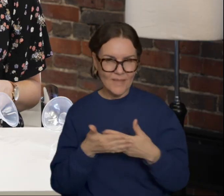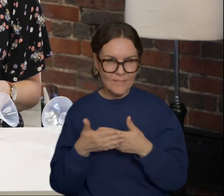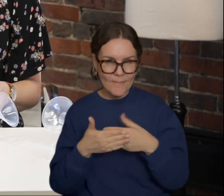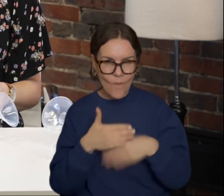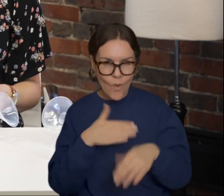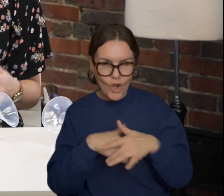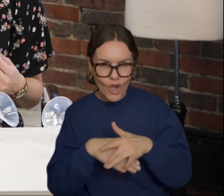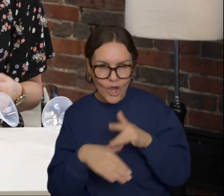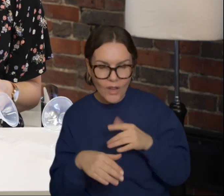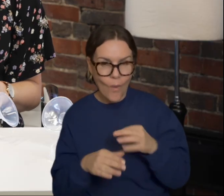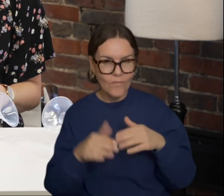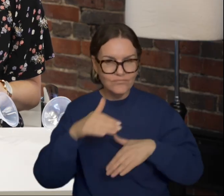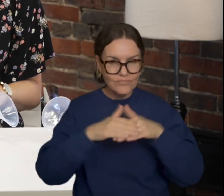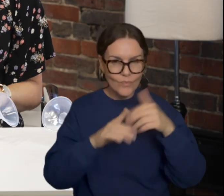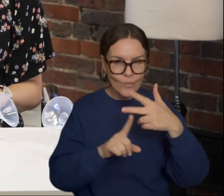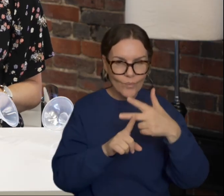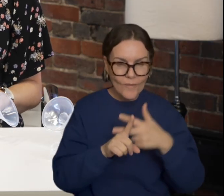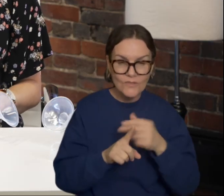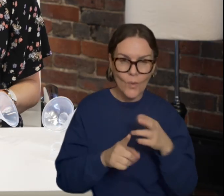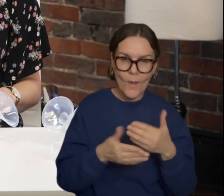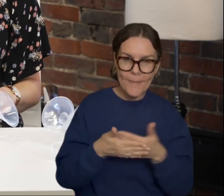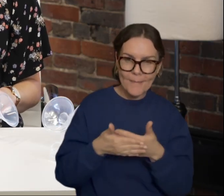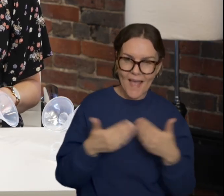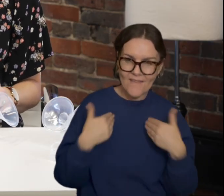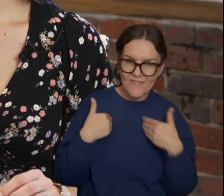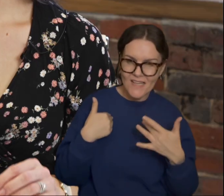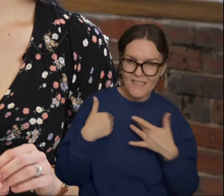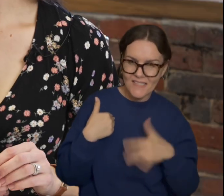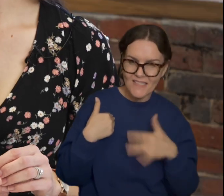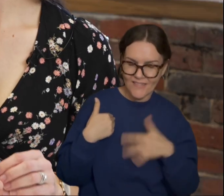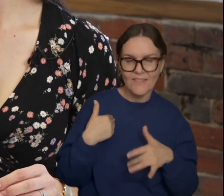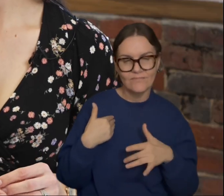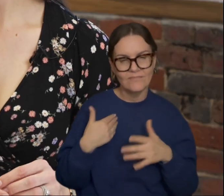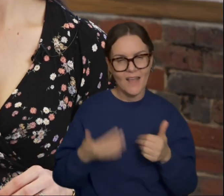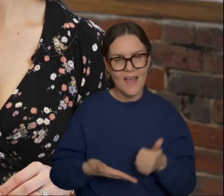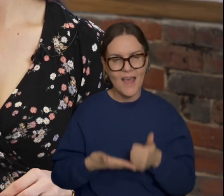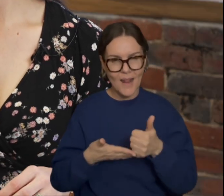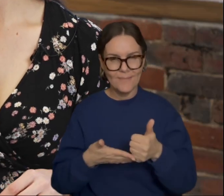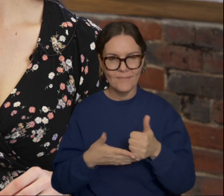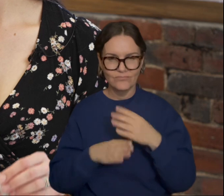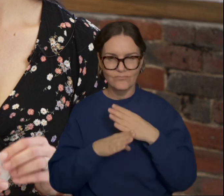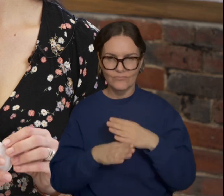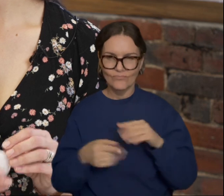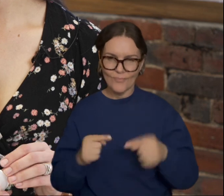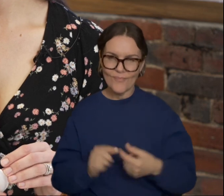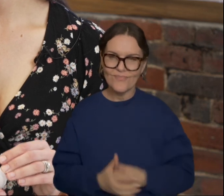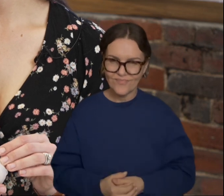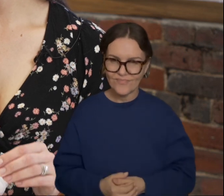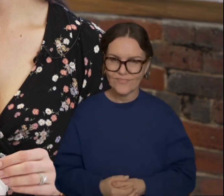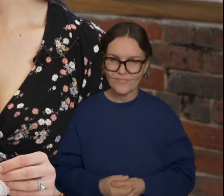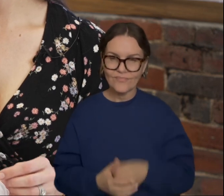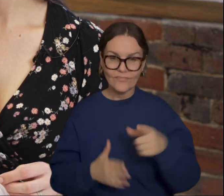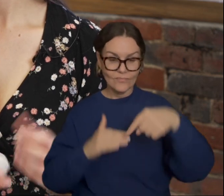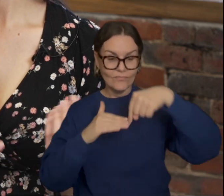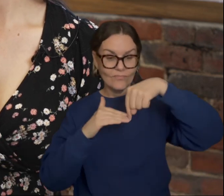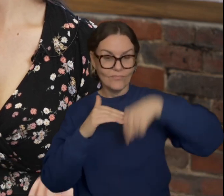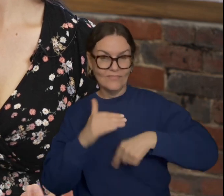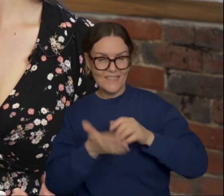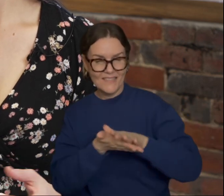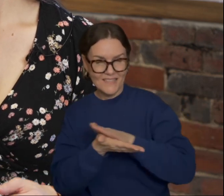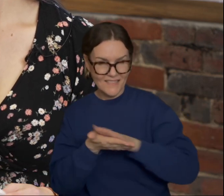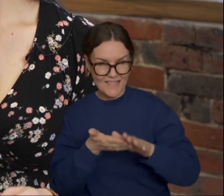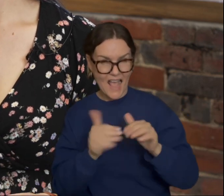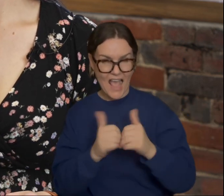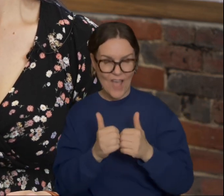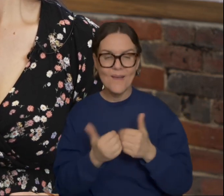sensitive immune system, or any babies born prematurely. There are 4 main options for sterilizing your parts. The